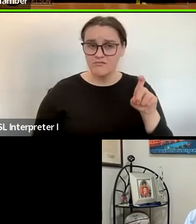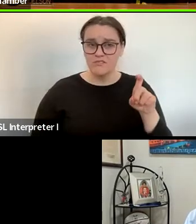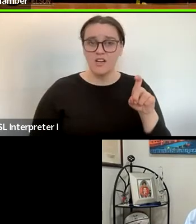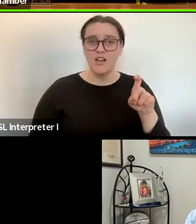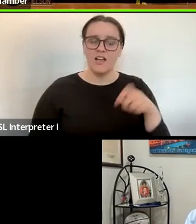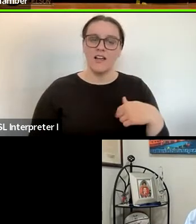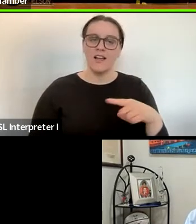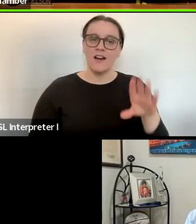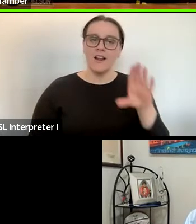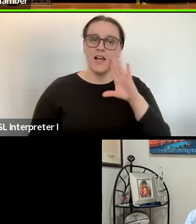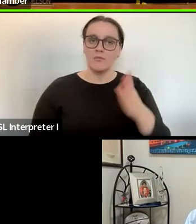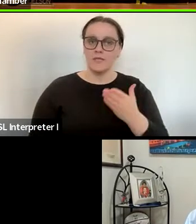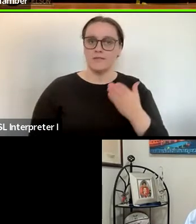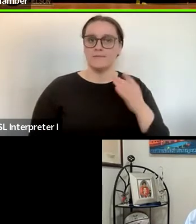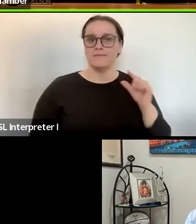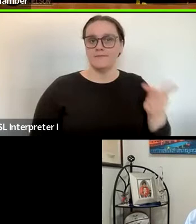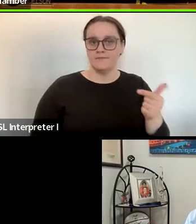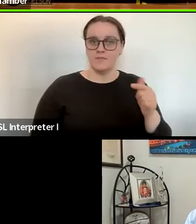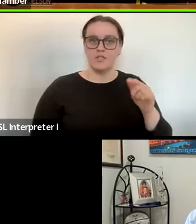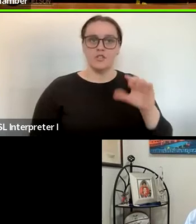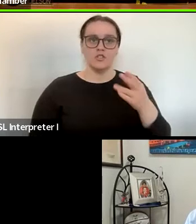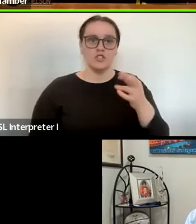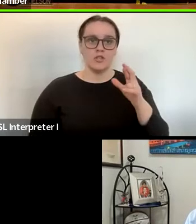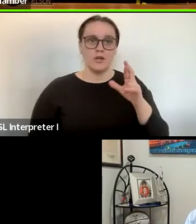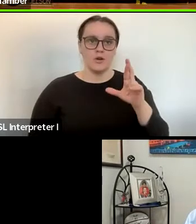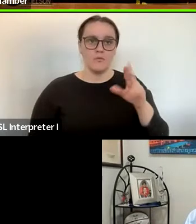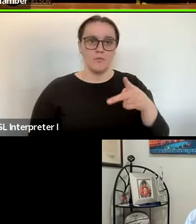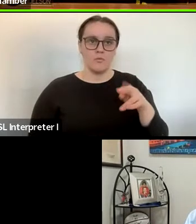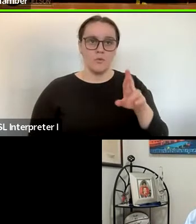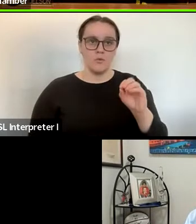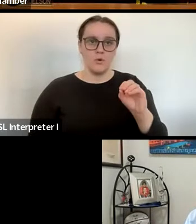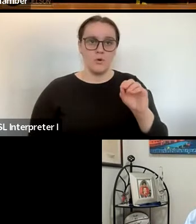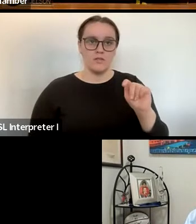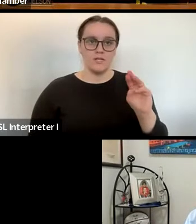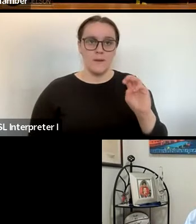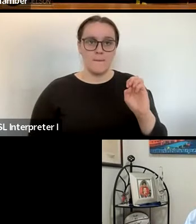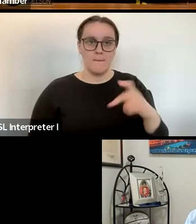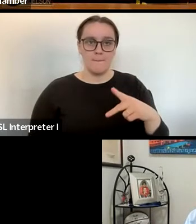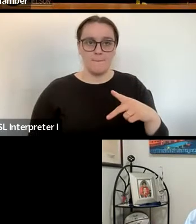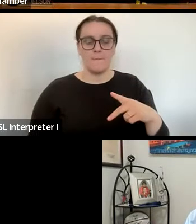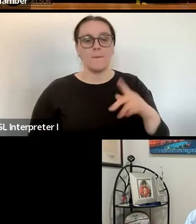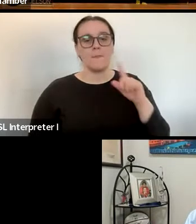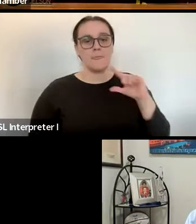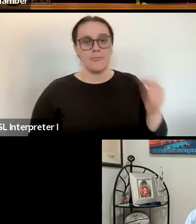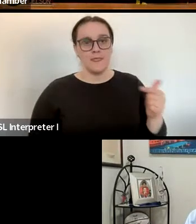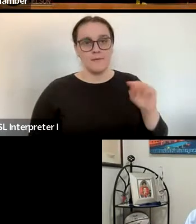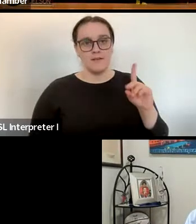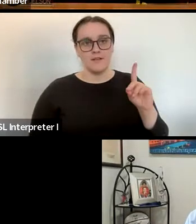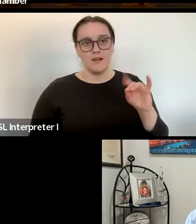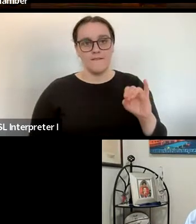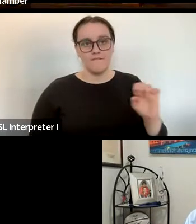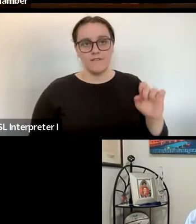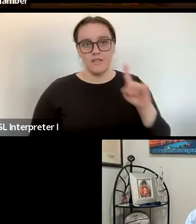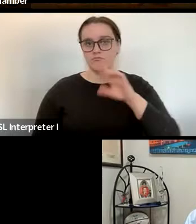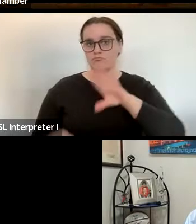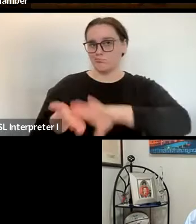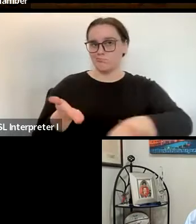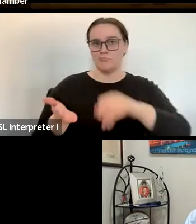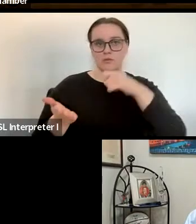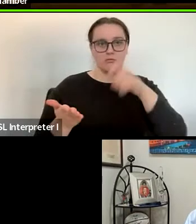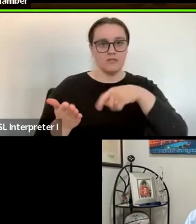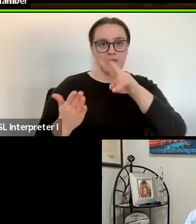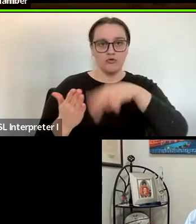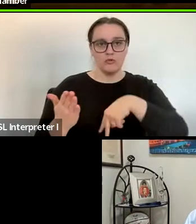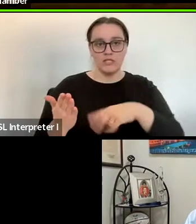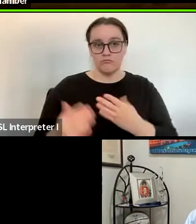And I'm going to recognize the Chair Pro Tem, Councilmember Kenny McDuffie. Thank you, Mr. Chairman. I'm going to move to waive the reading of the secretary's report.